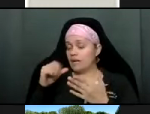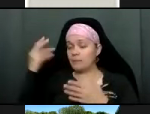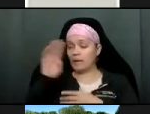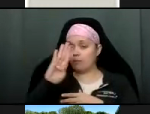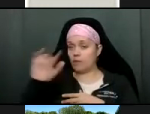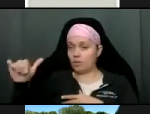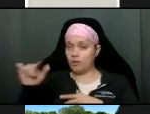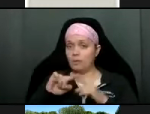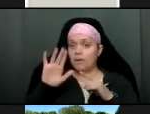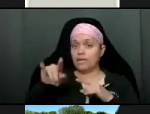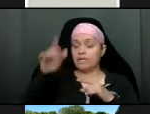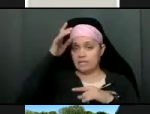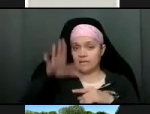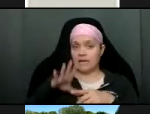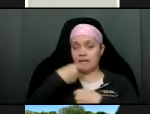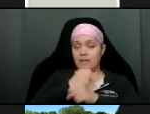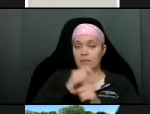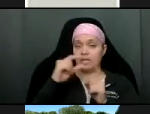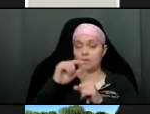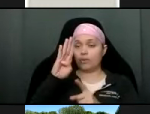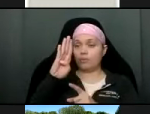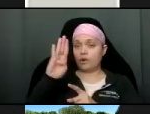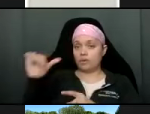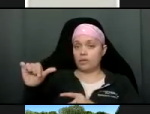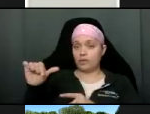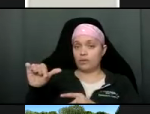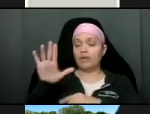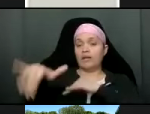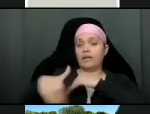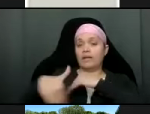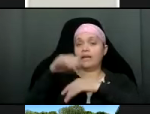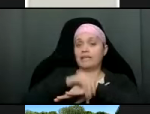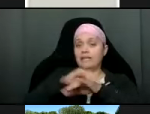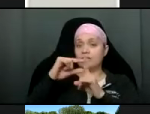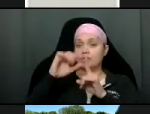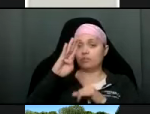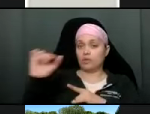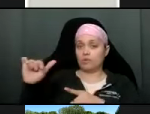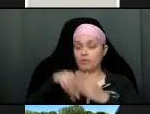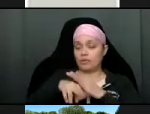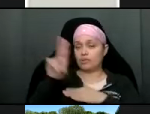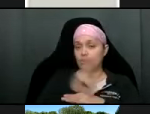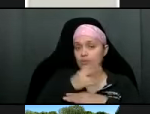the guy who made the word barbecue, put the English word barbecue into use.